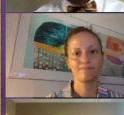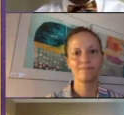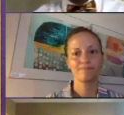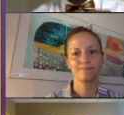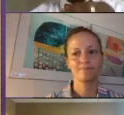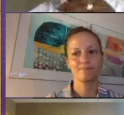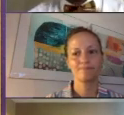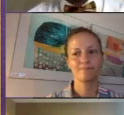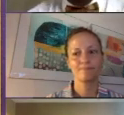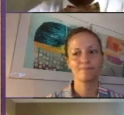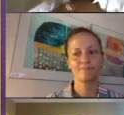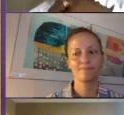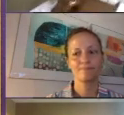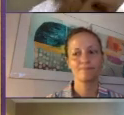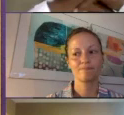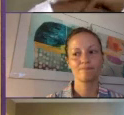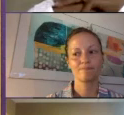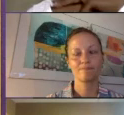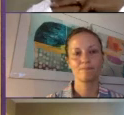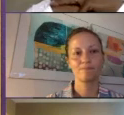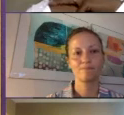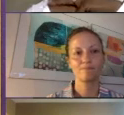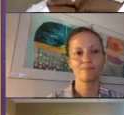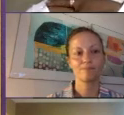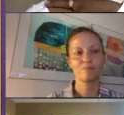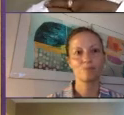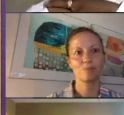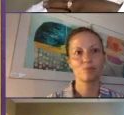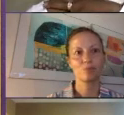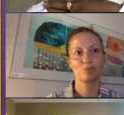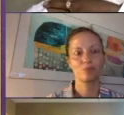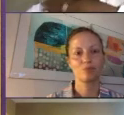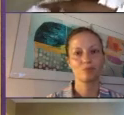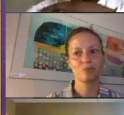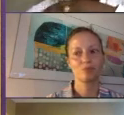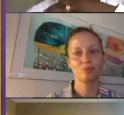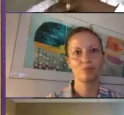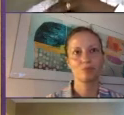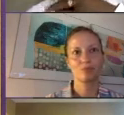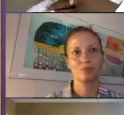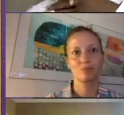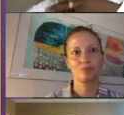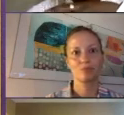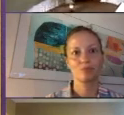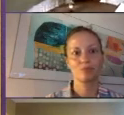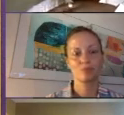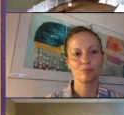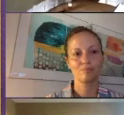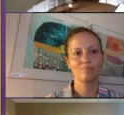naturally loud or naturally quiet, or ones you may have adapted by, say, muffling a drum